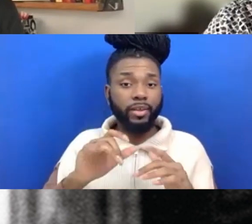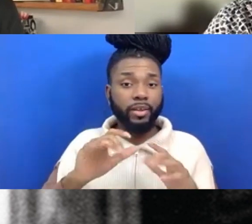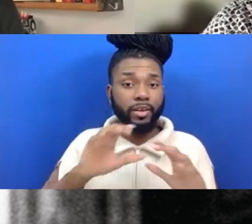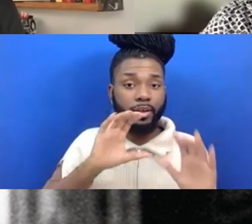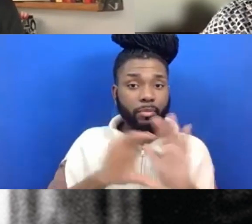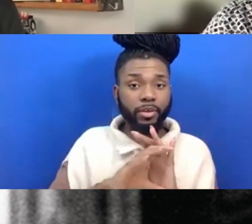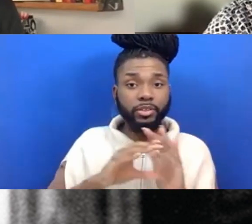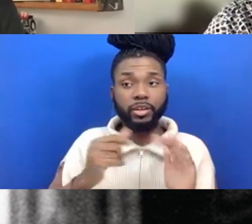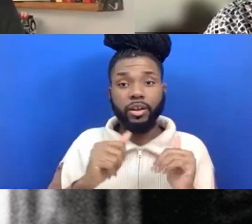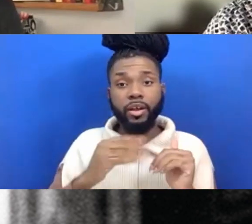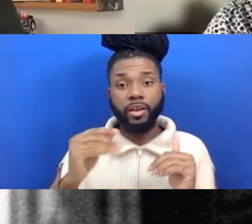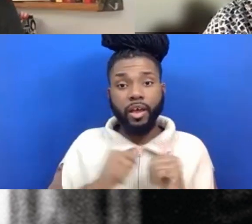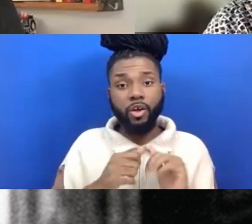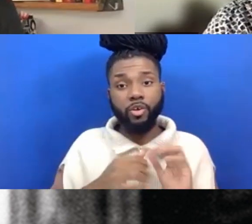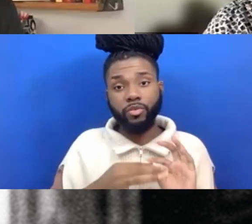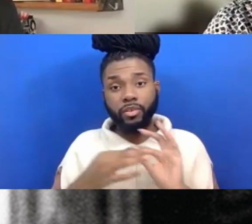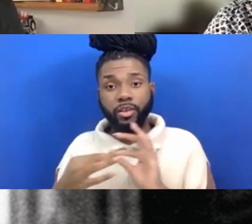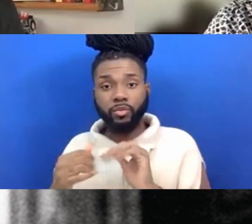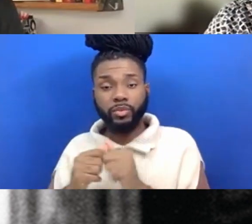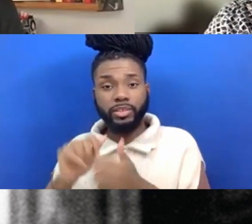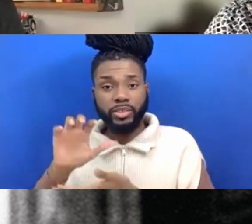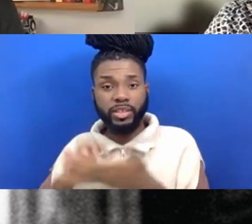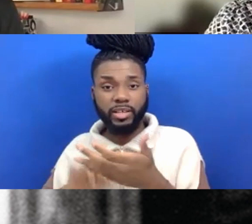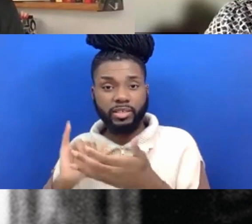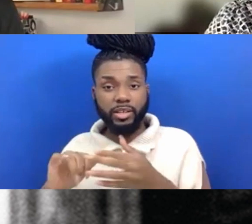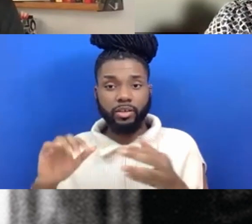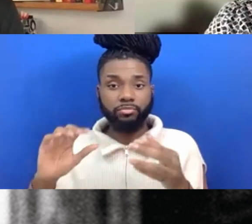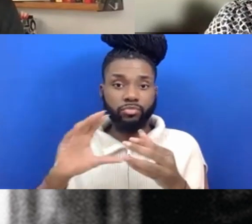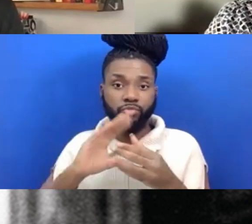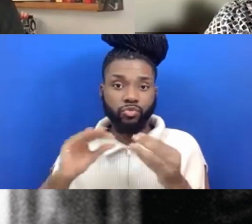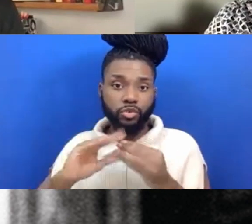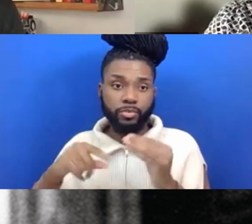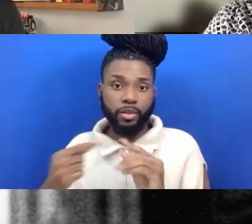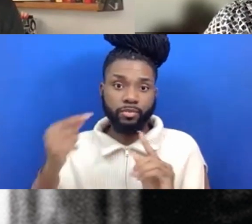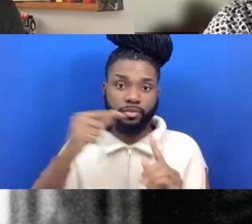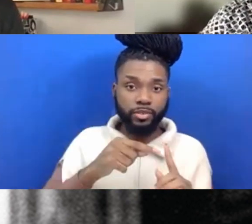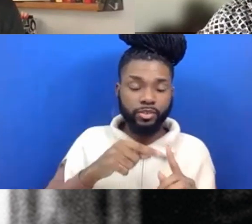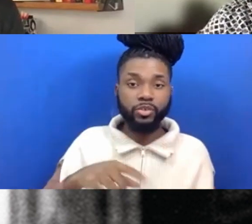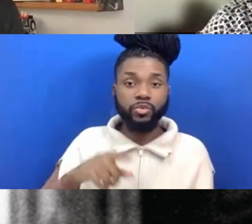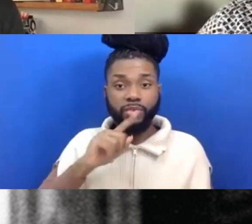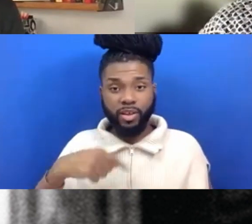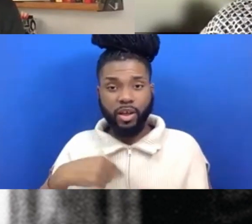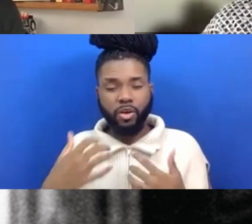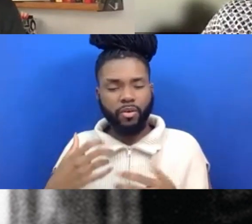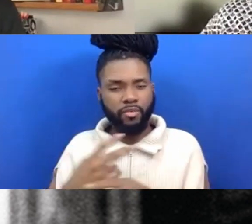that's writing, that's addressing it, right? And so there is a way in which I wanted to be able to address